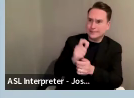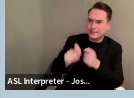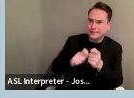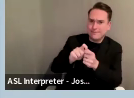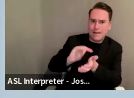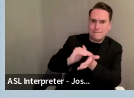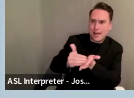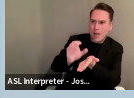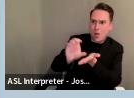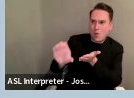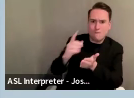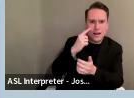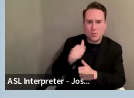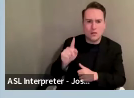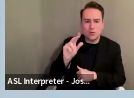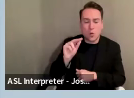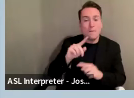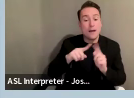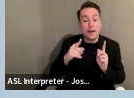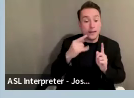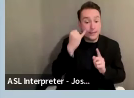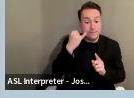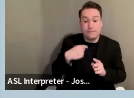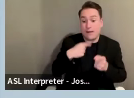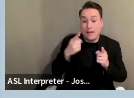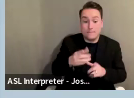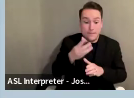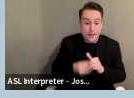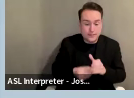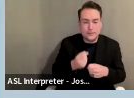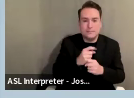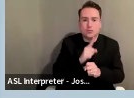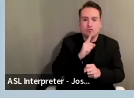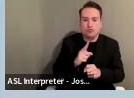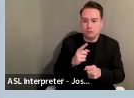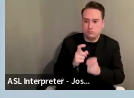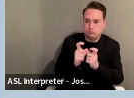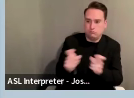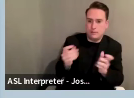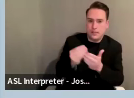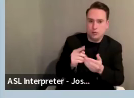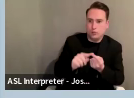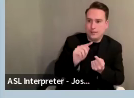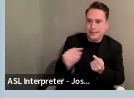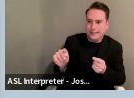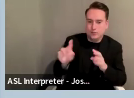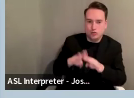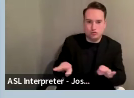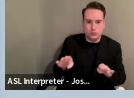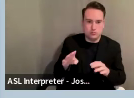certain asset, but whatever they happen to be when I pass away, they will be distributed to these kids in these